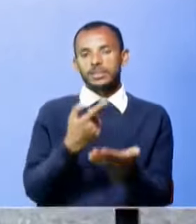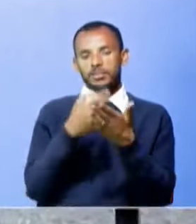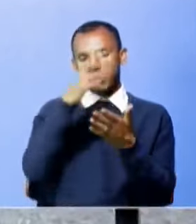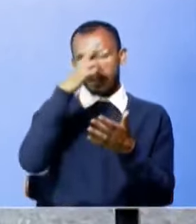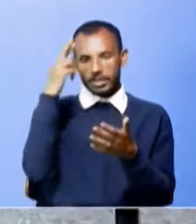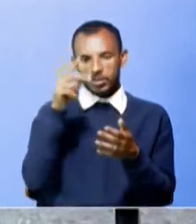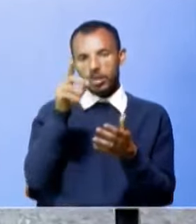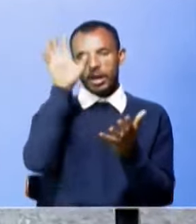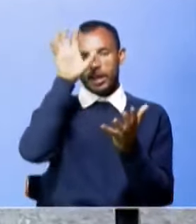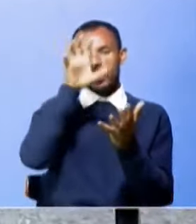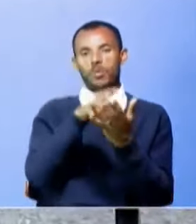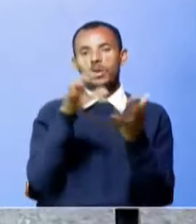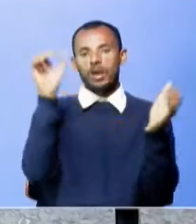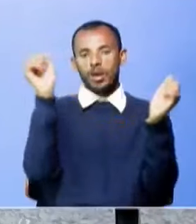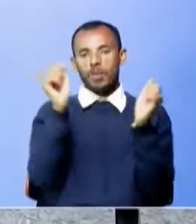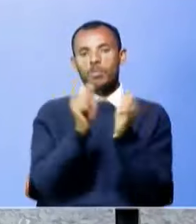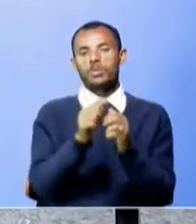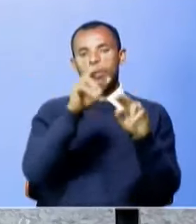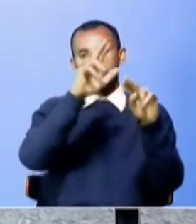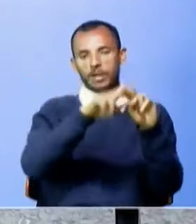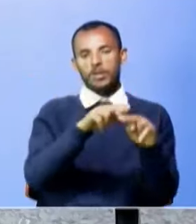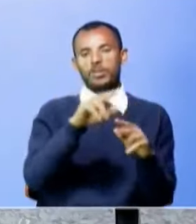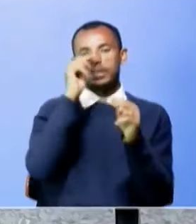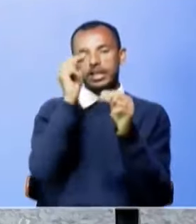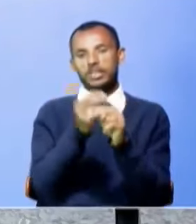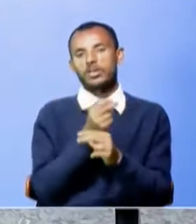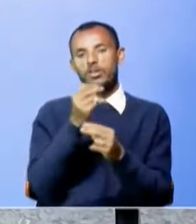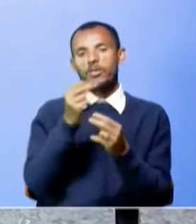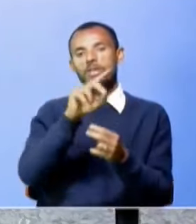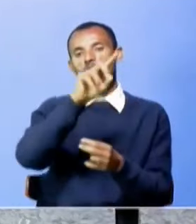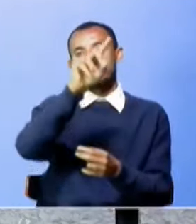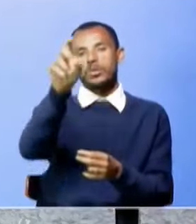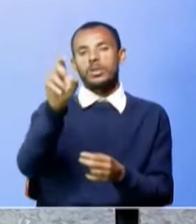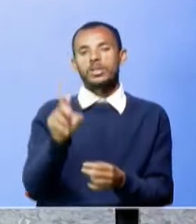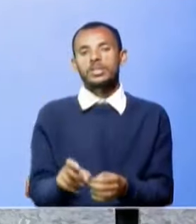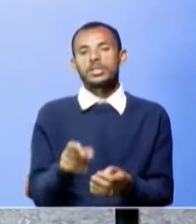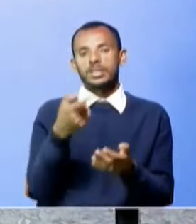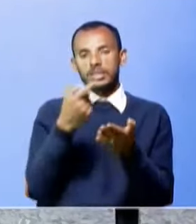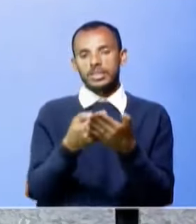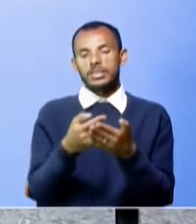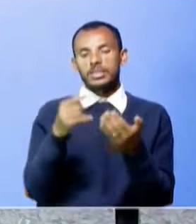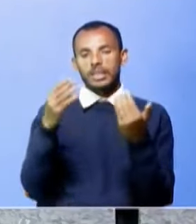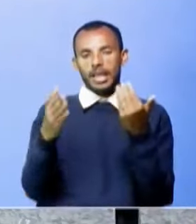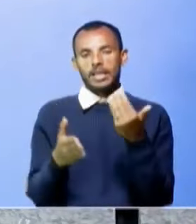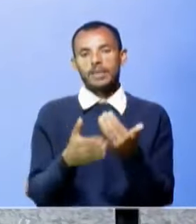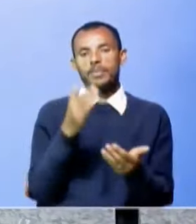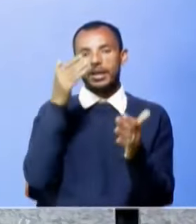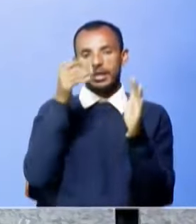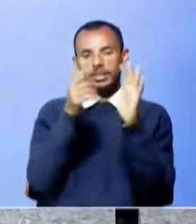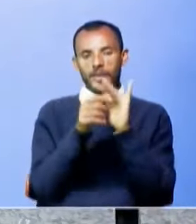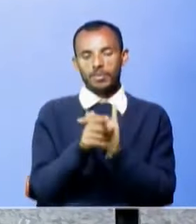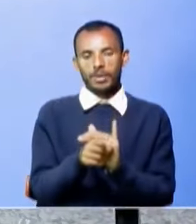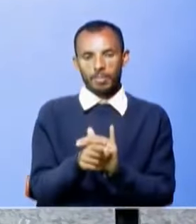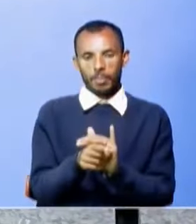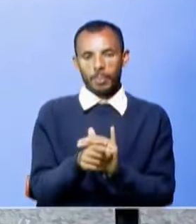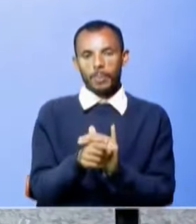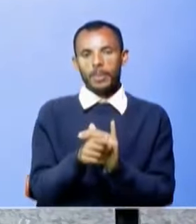can include both, depending on the nature of the question. So this is a simple example to